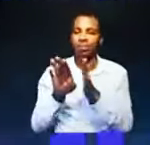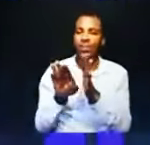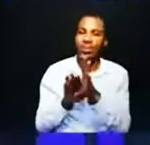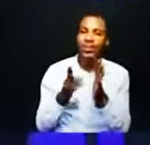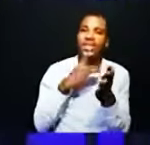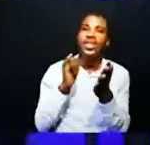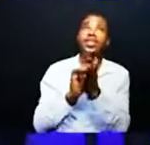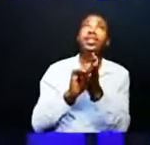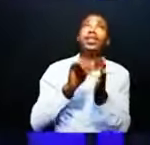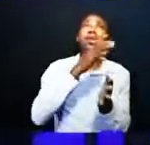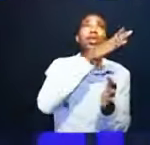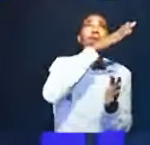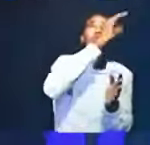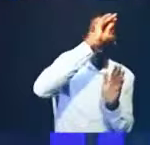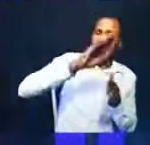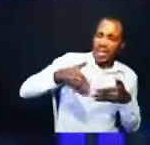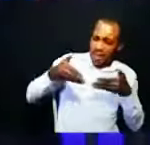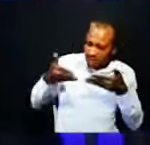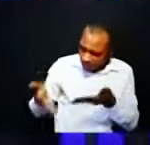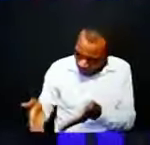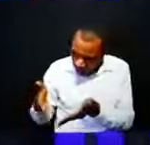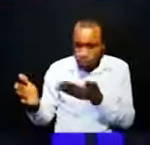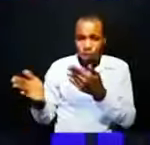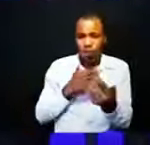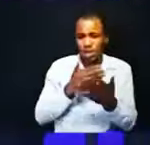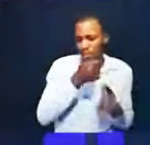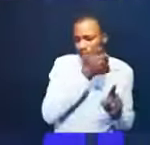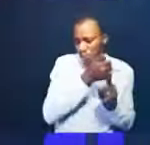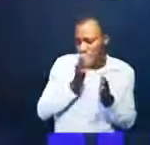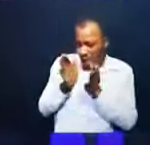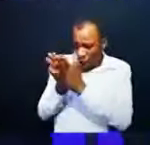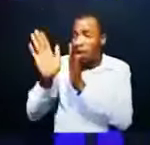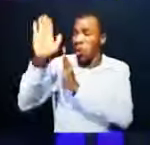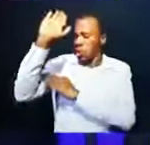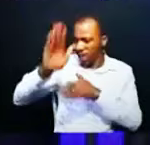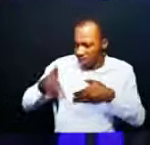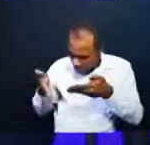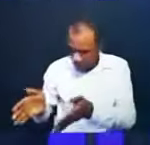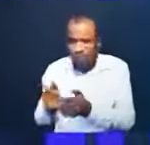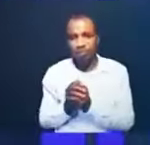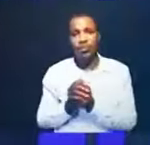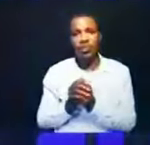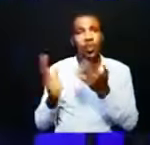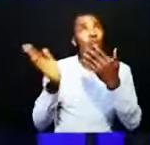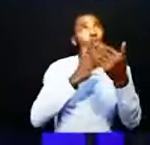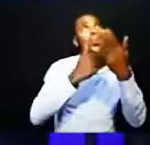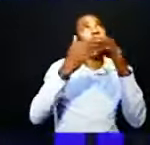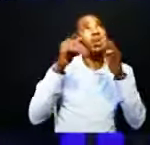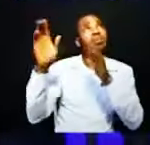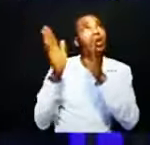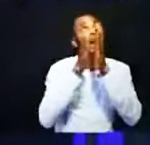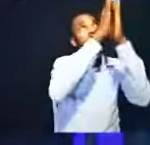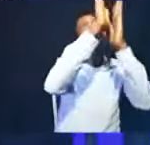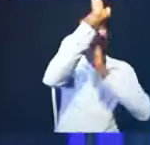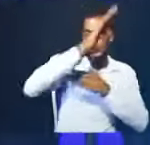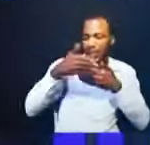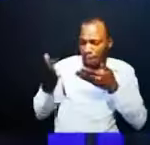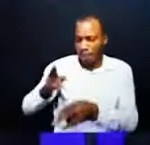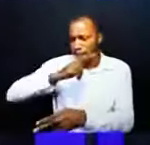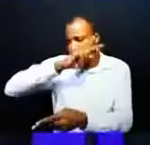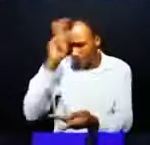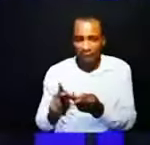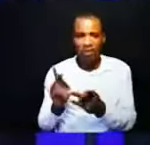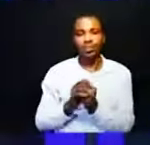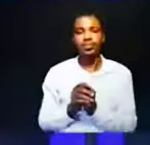ne say. And God granted his request. Na onyame mano ni obisa. God granted his request. Onyame mano ni obisa. That is why the Bible says